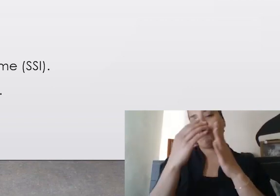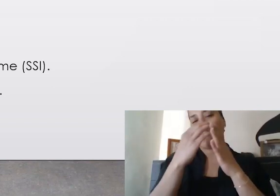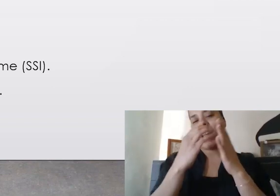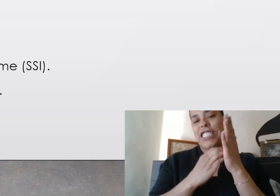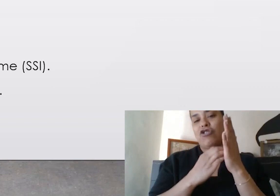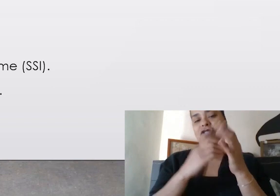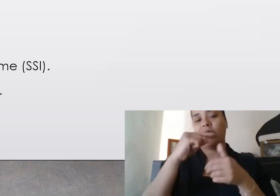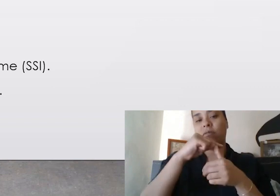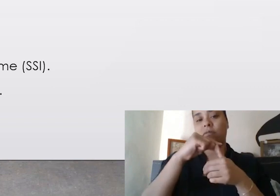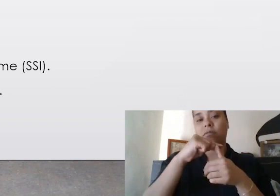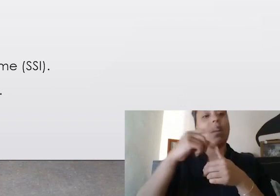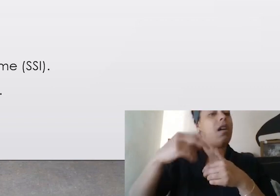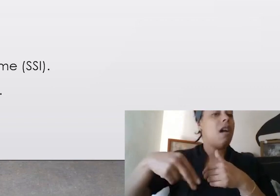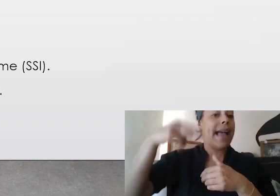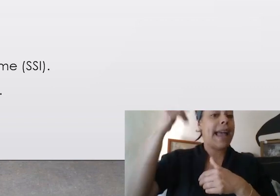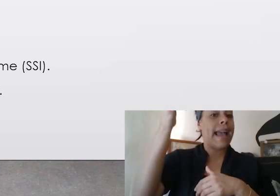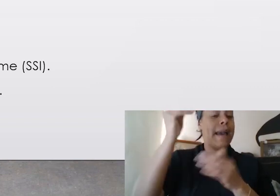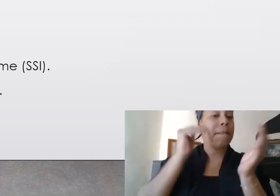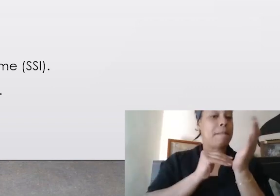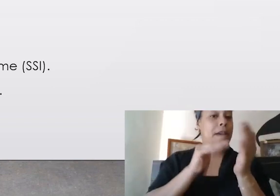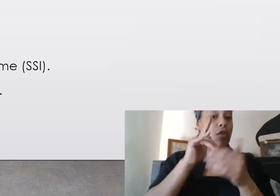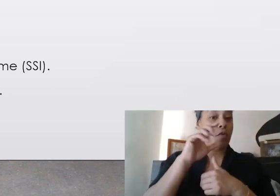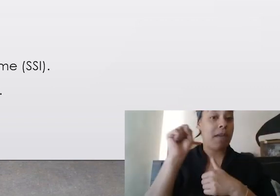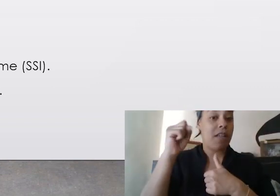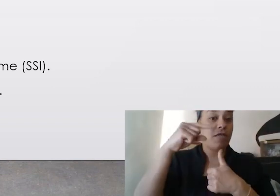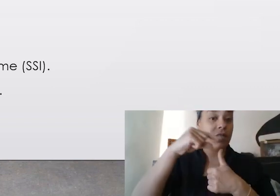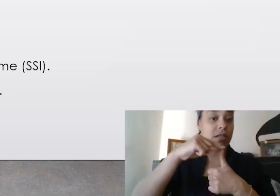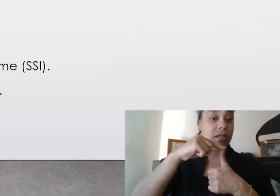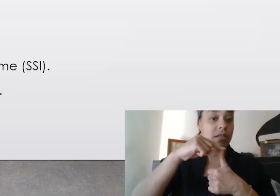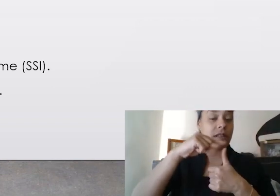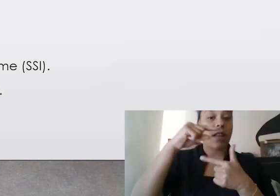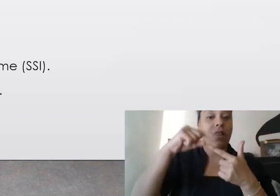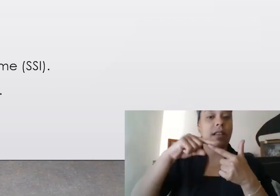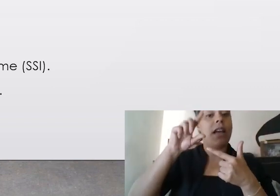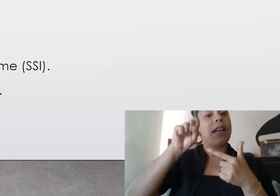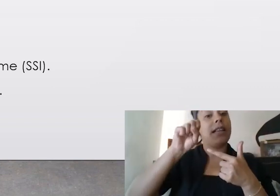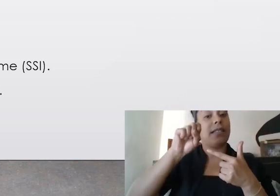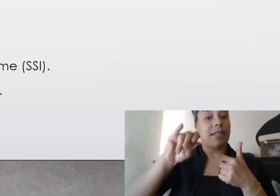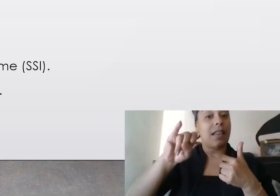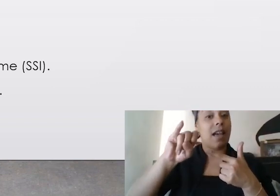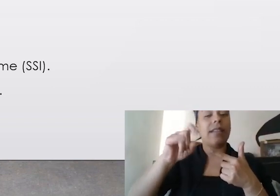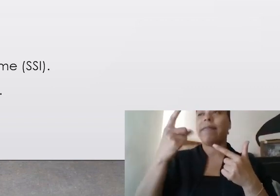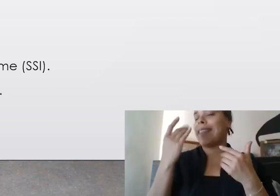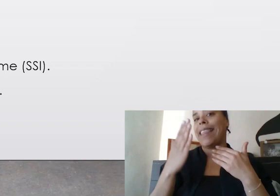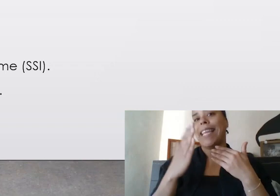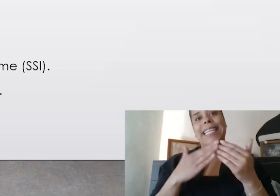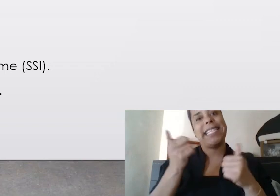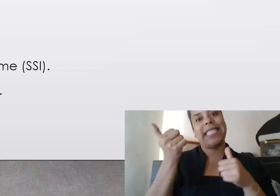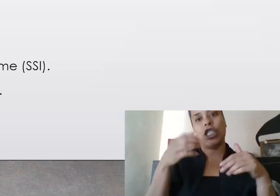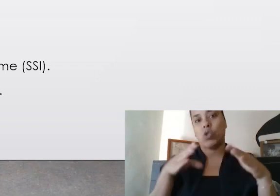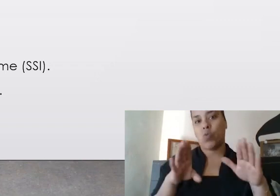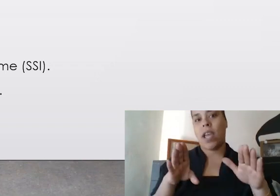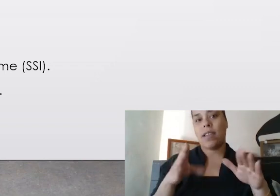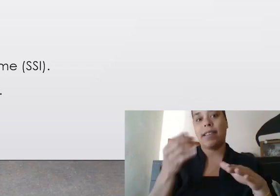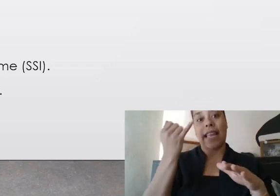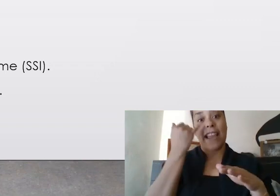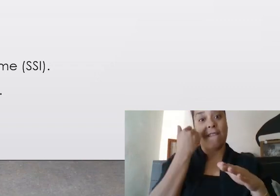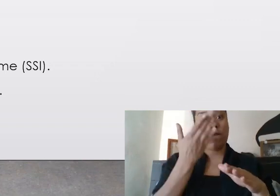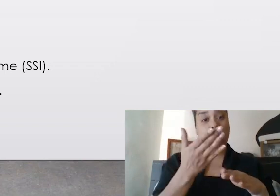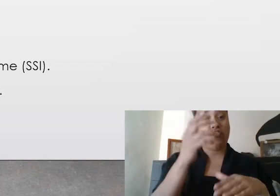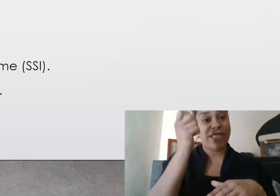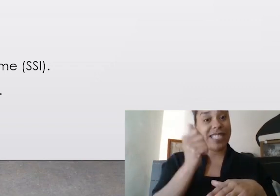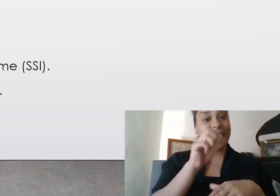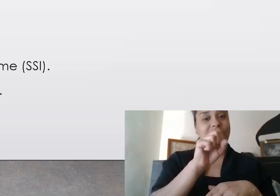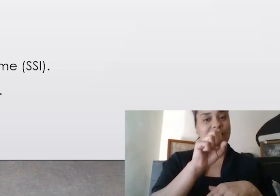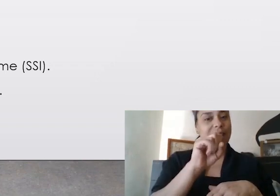medical bills, right? You receive SSI. That's the easiest way to get Medicaid. If you have SSI, if you're an SSI recipient,